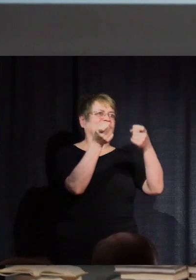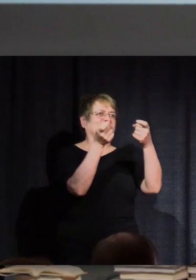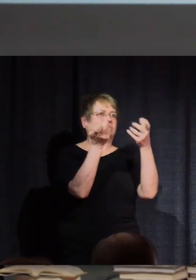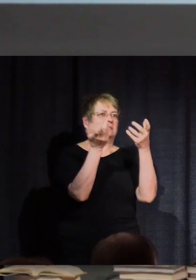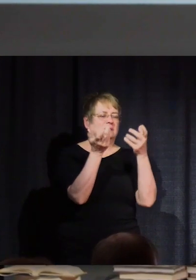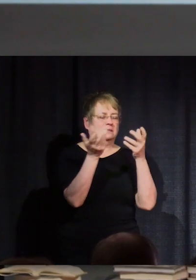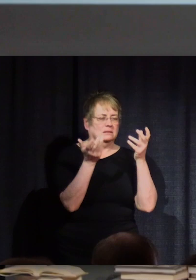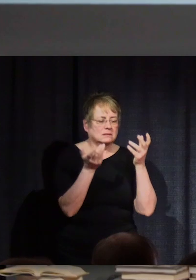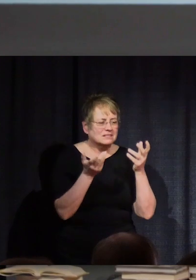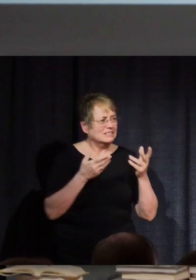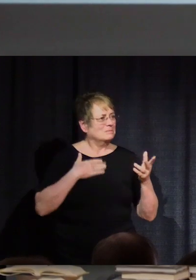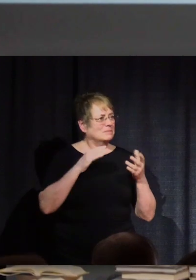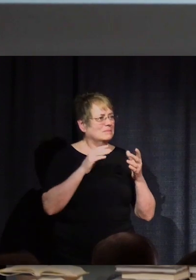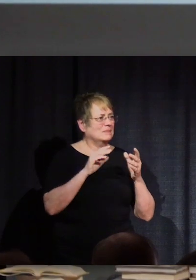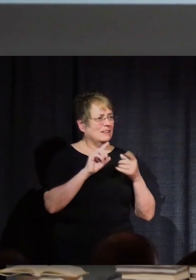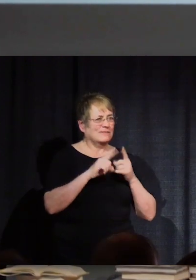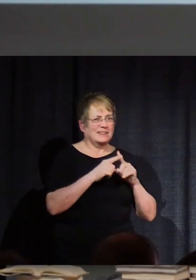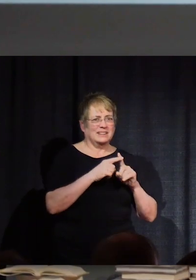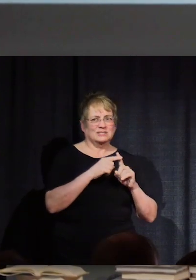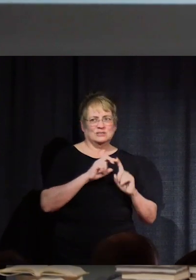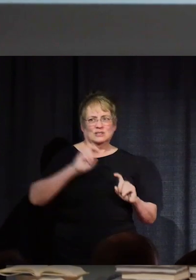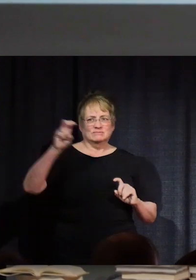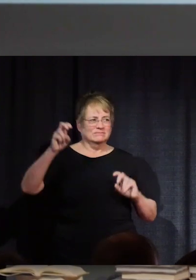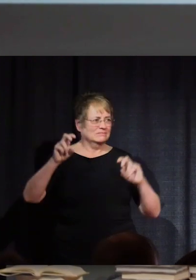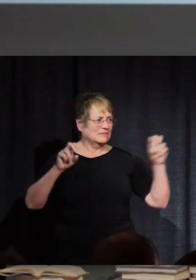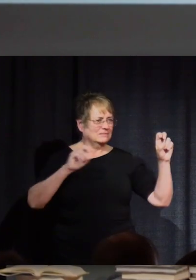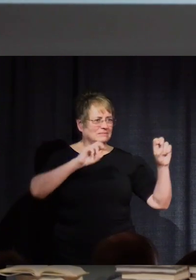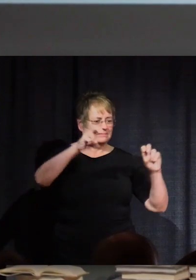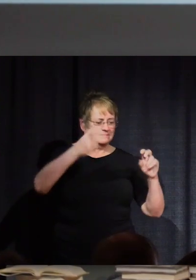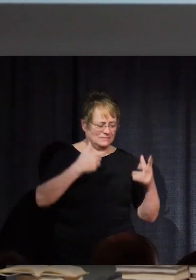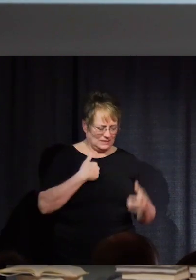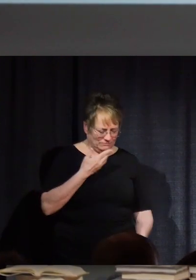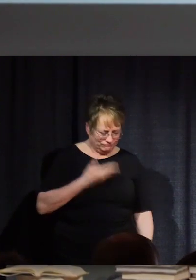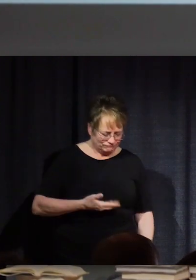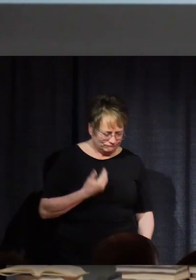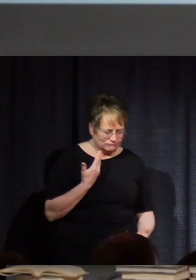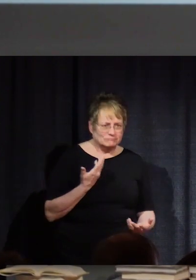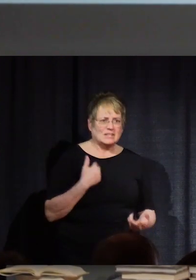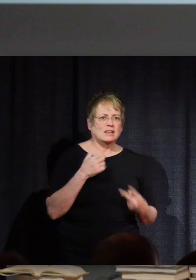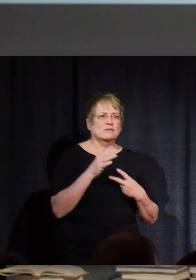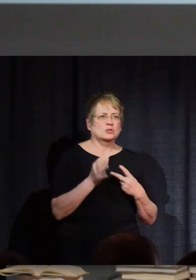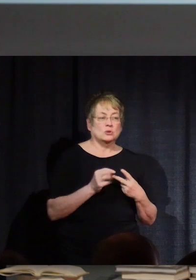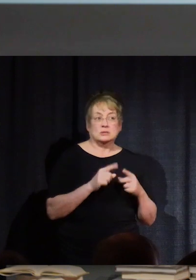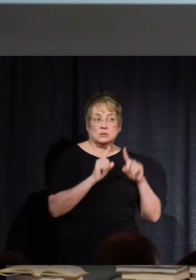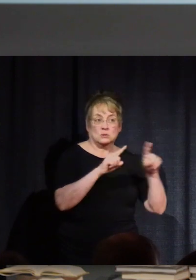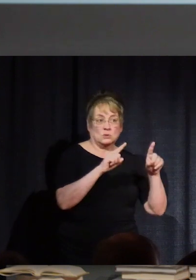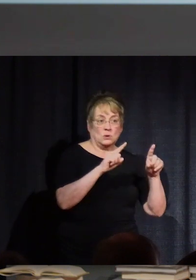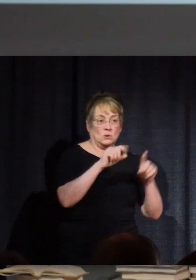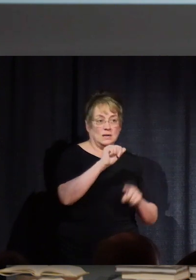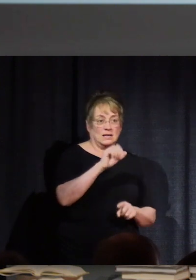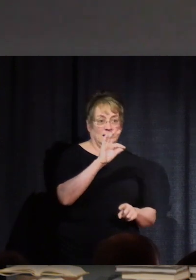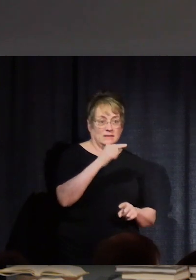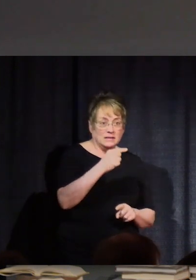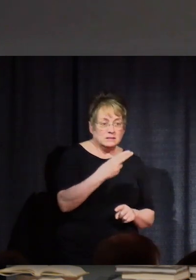And all of my friends were moving on to different places, and now I had a choice to deploy to Afghanistan or to get